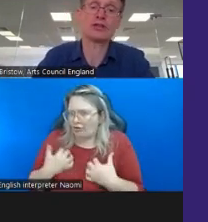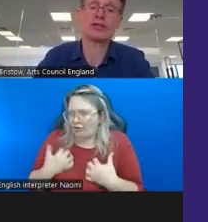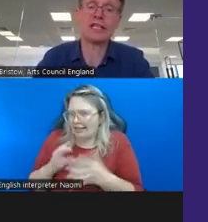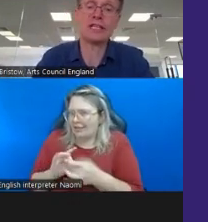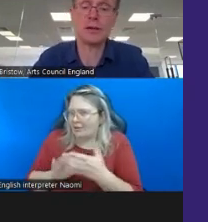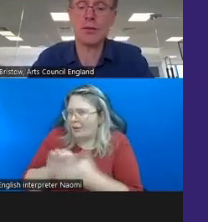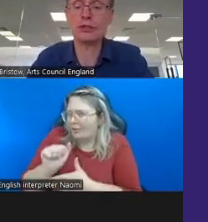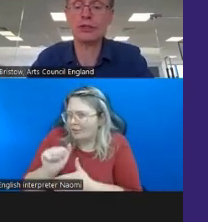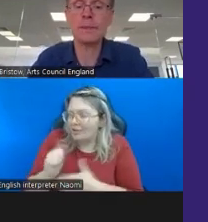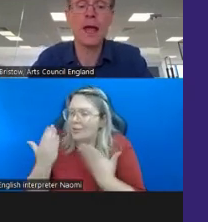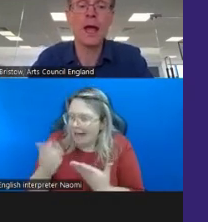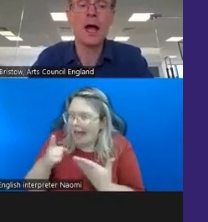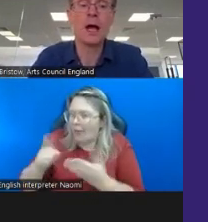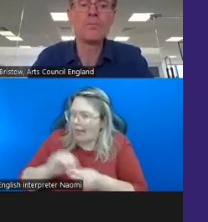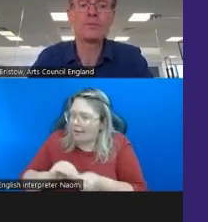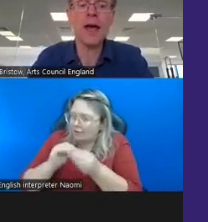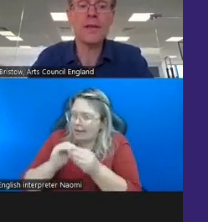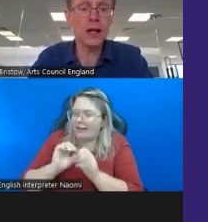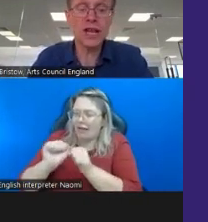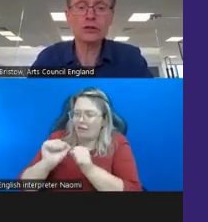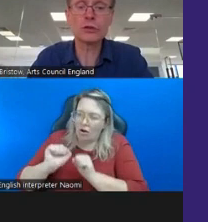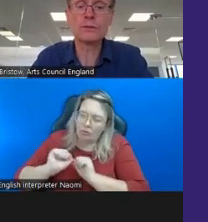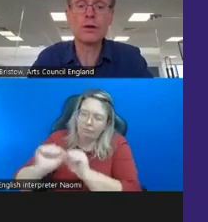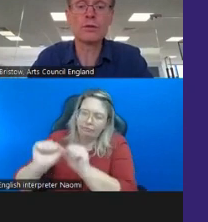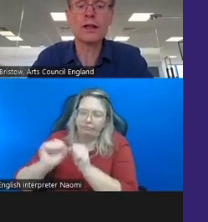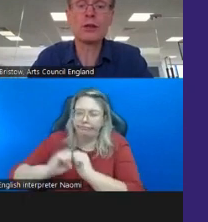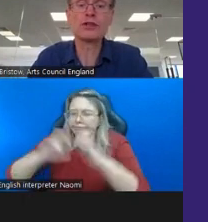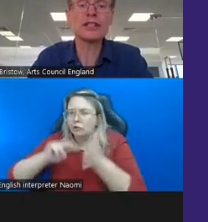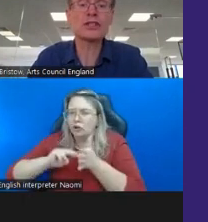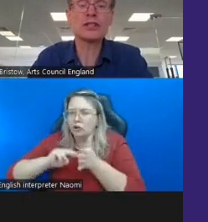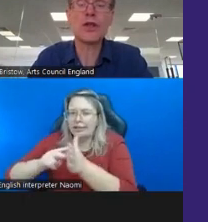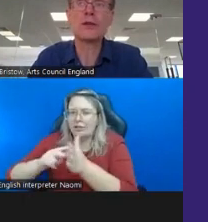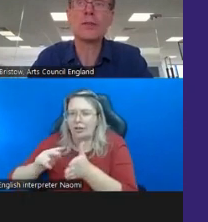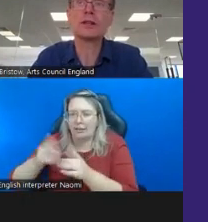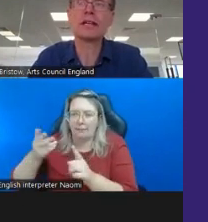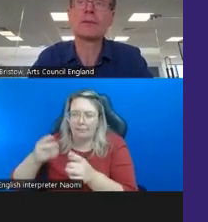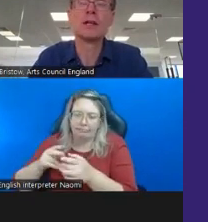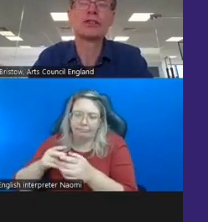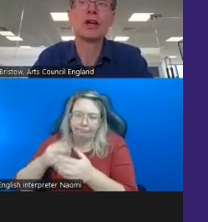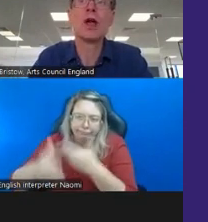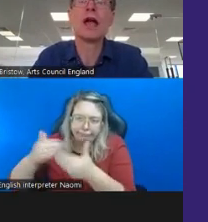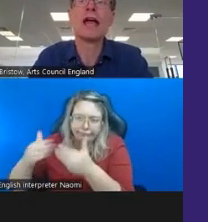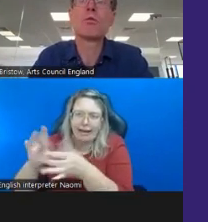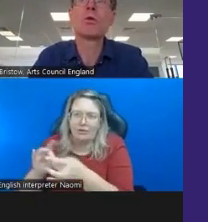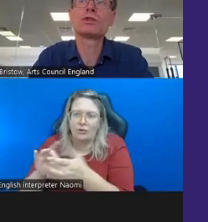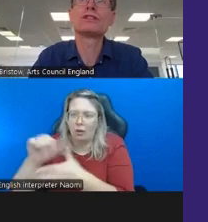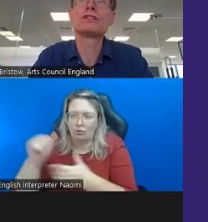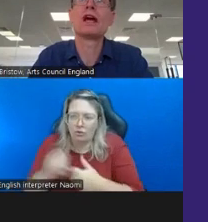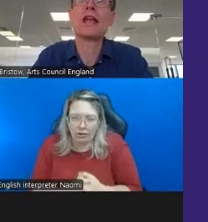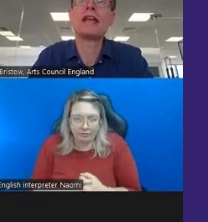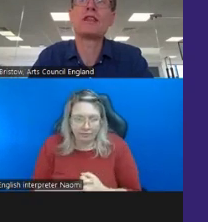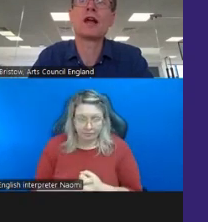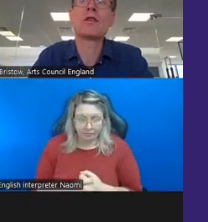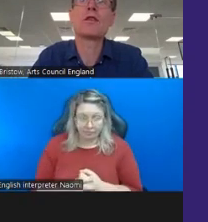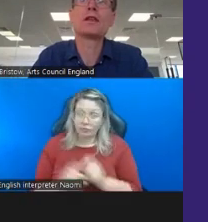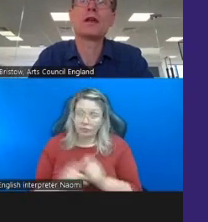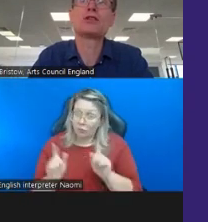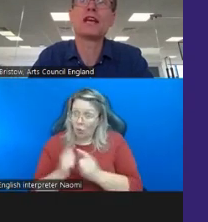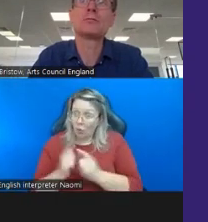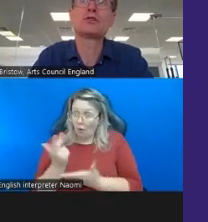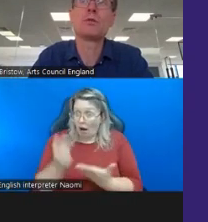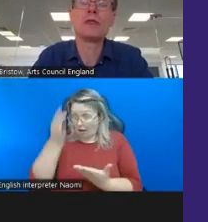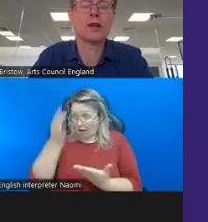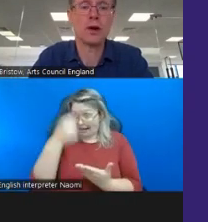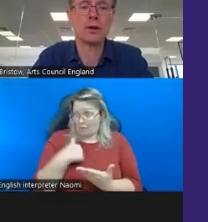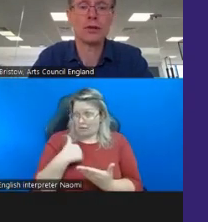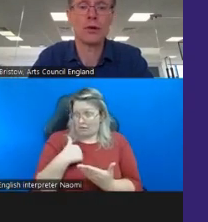its strategic approach. And the Arts Council was involved in negotiations as a third party. So it wasn't anything other than a